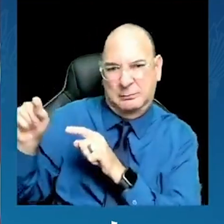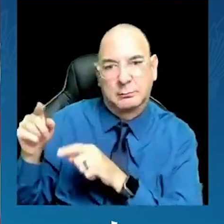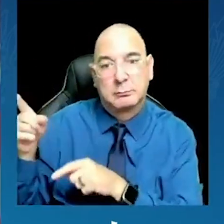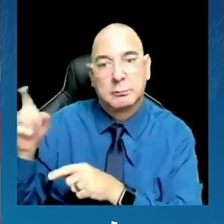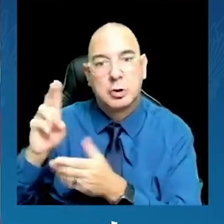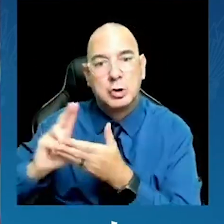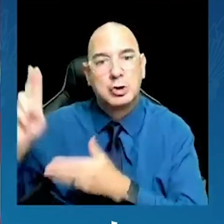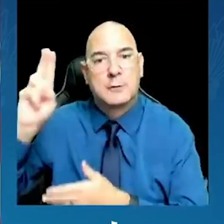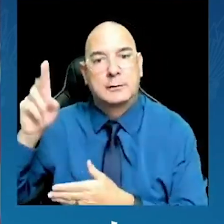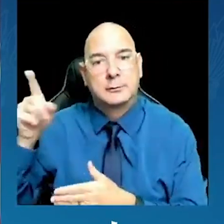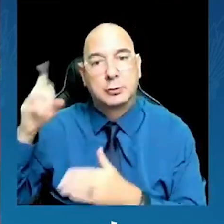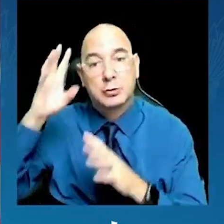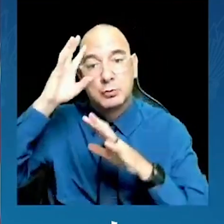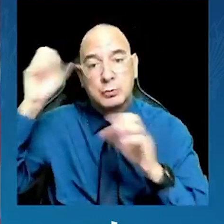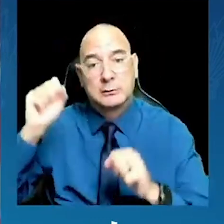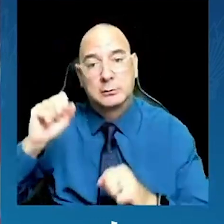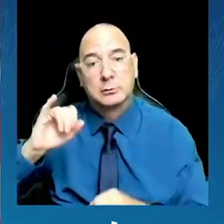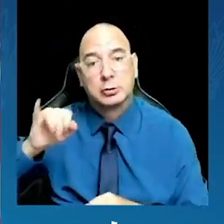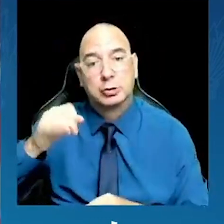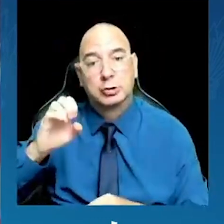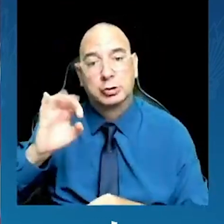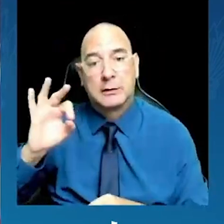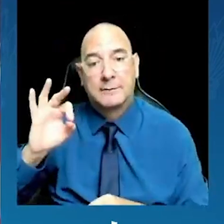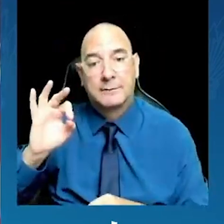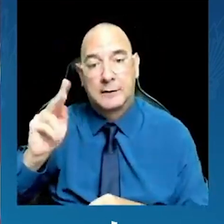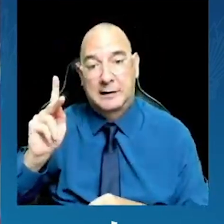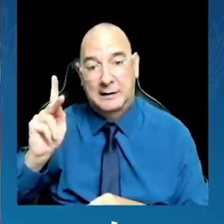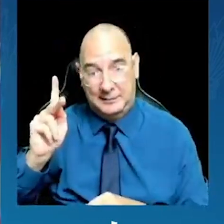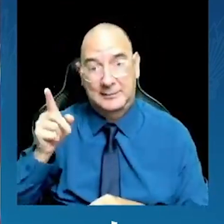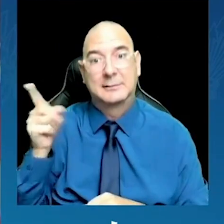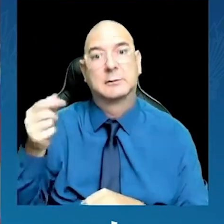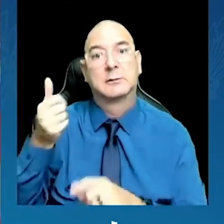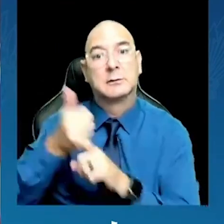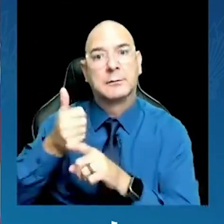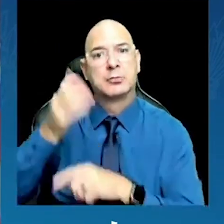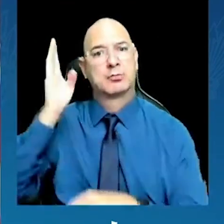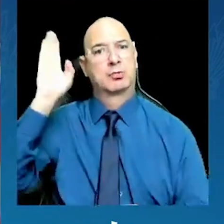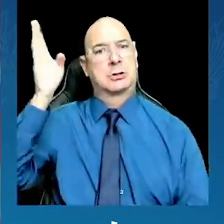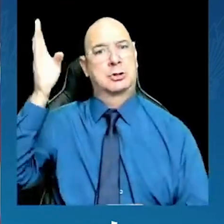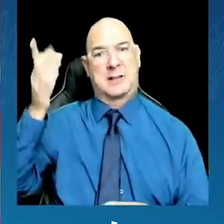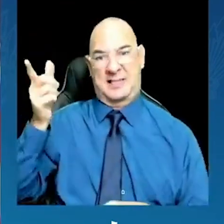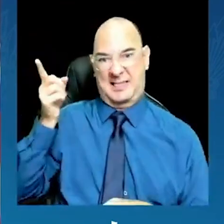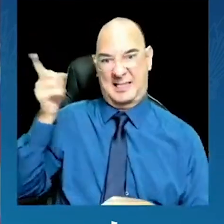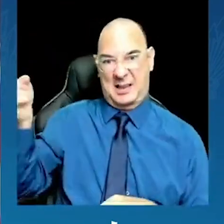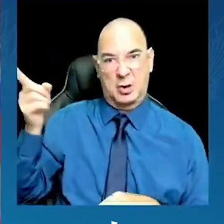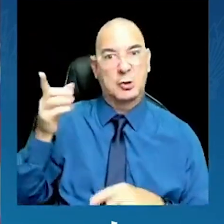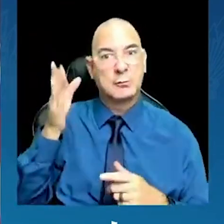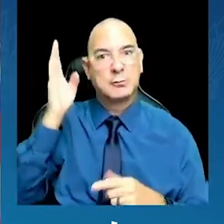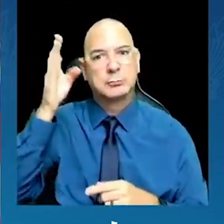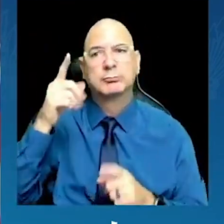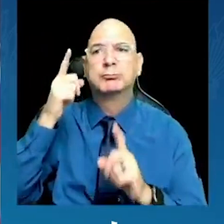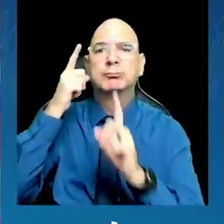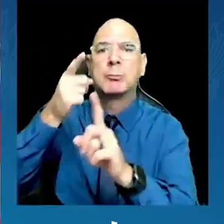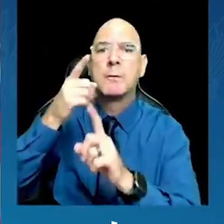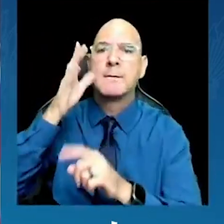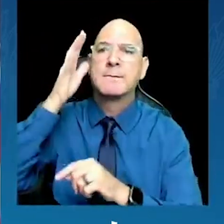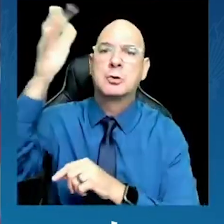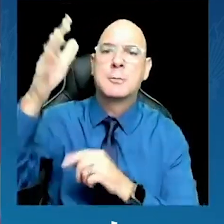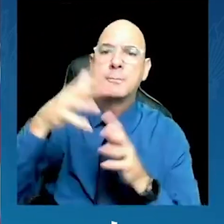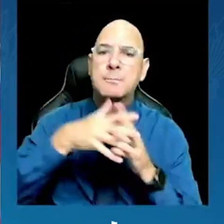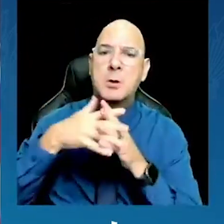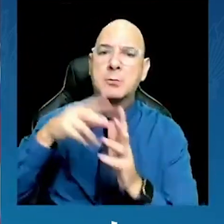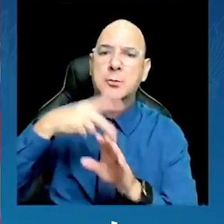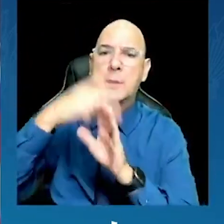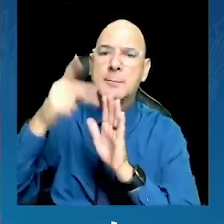Kennedy delivered an address on the future of the American space program. At the